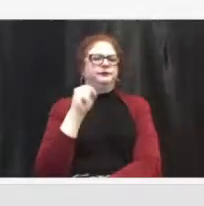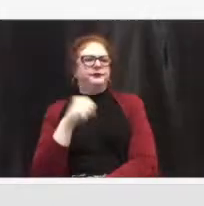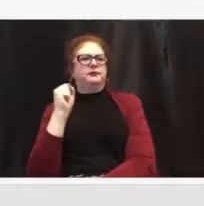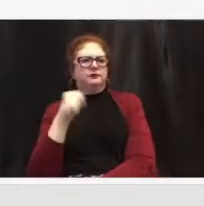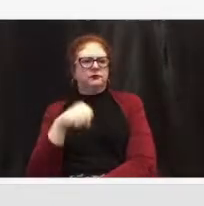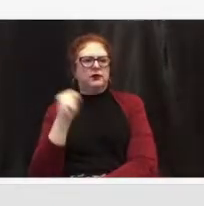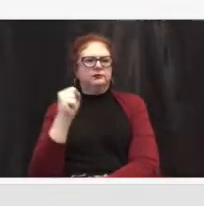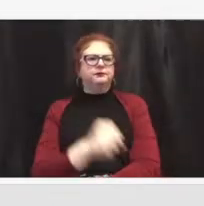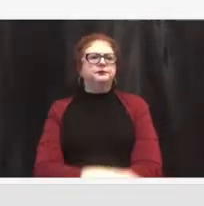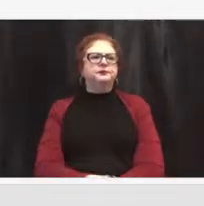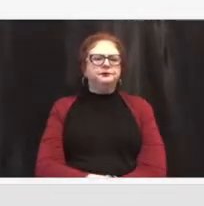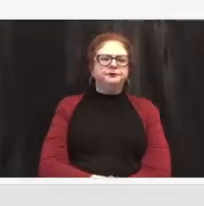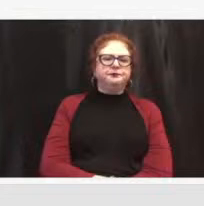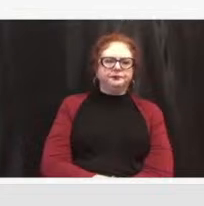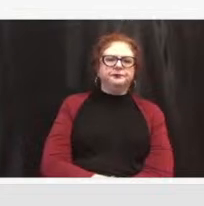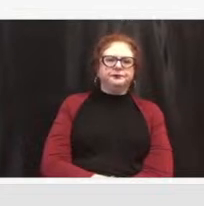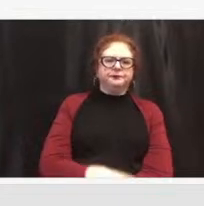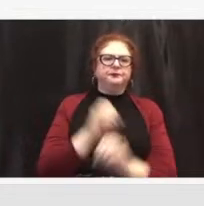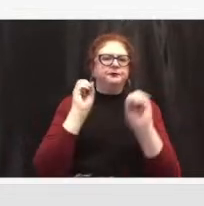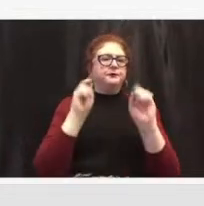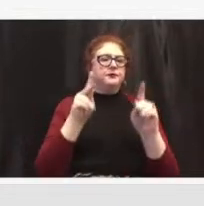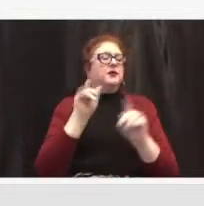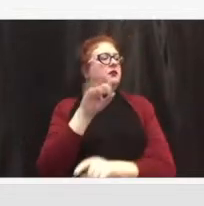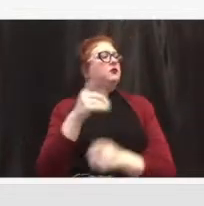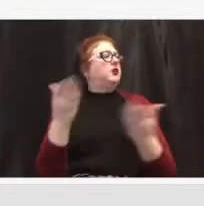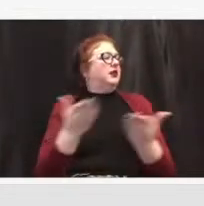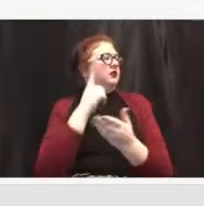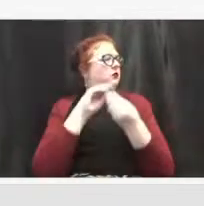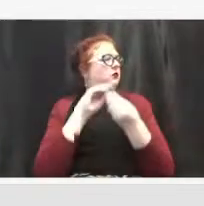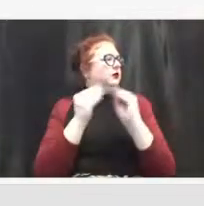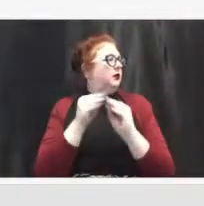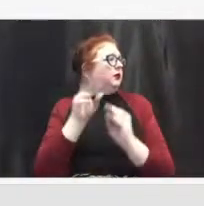right. So if you're here for the item number